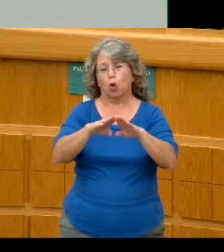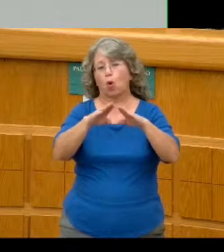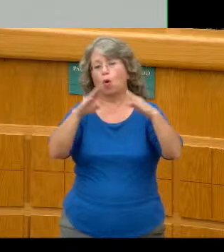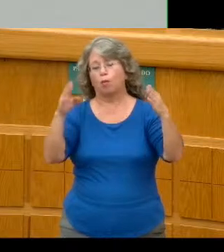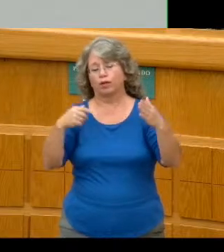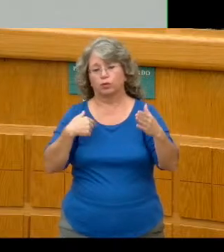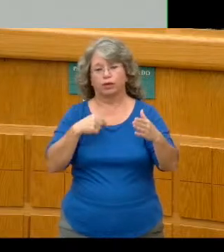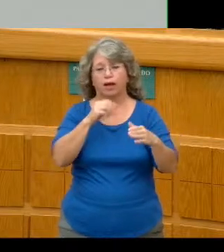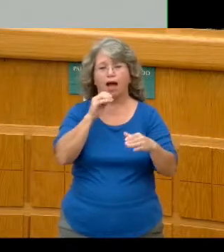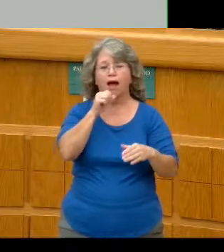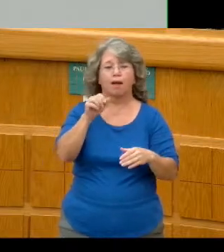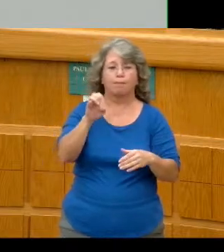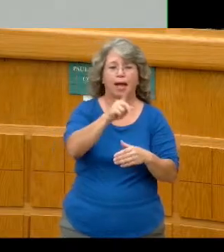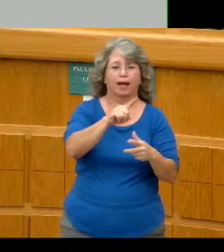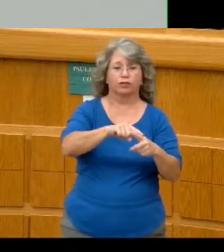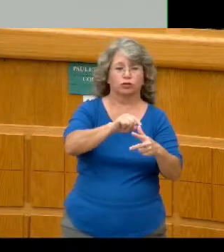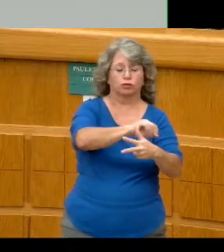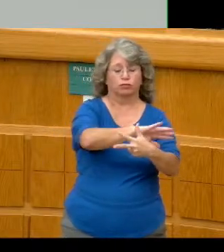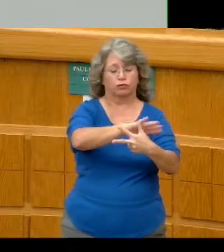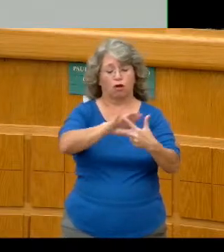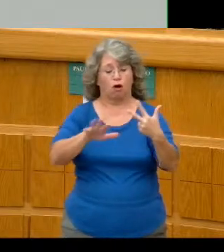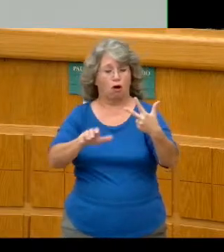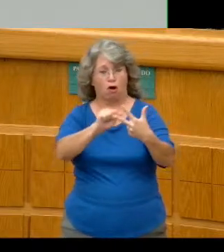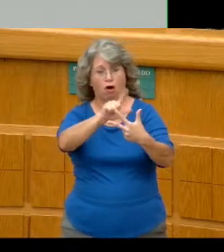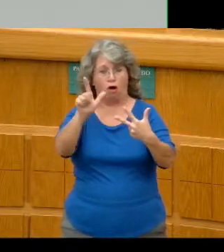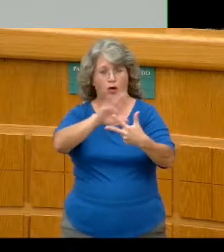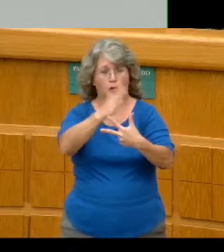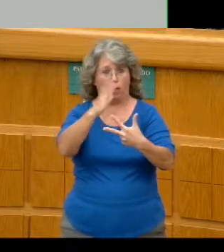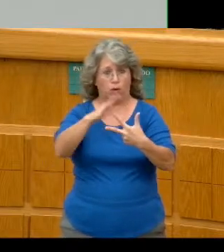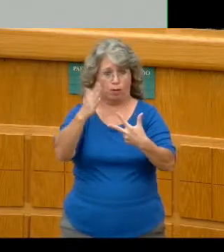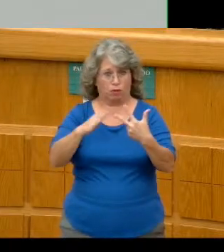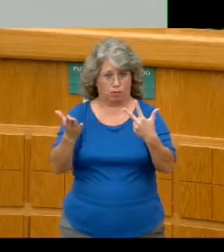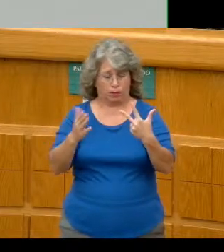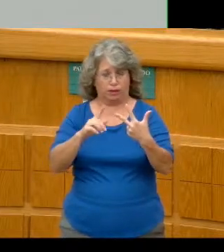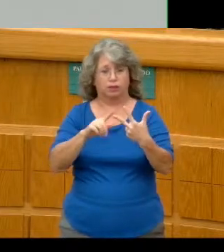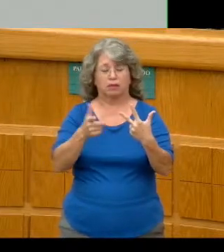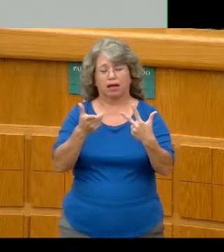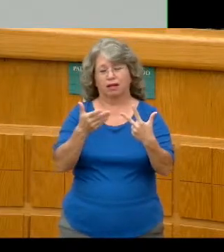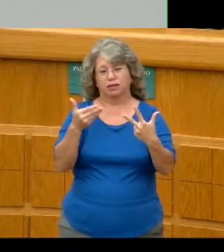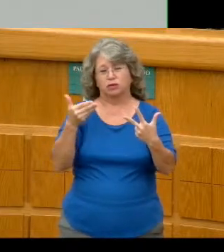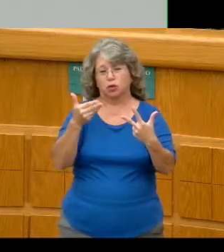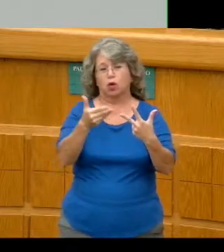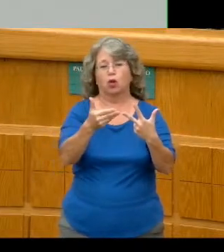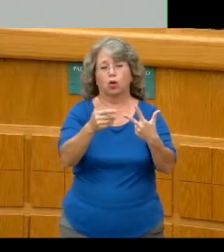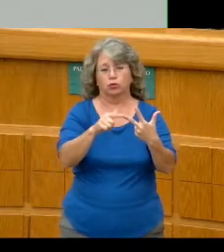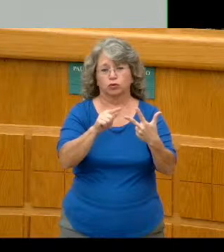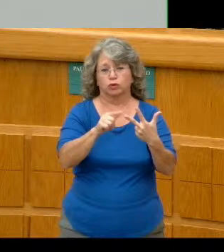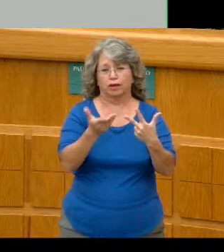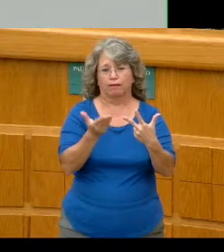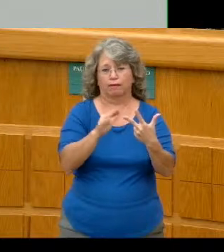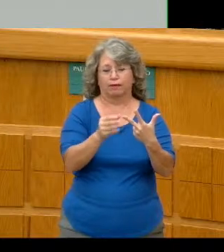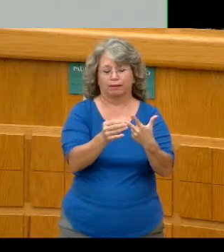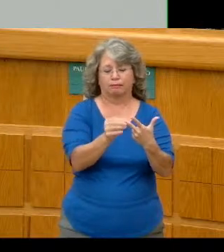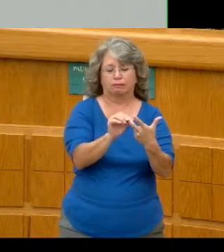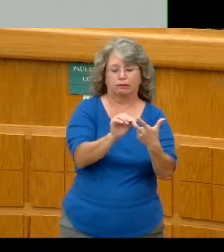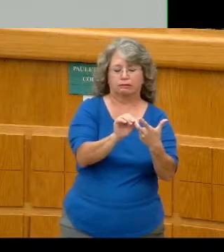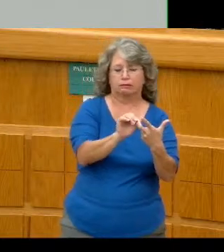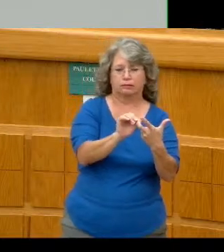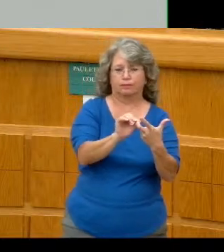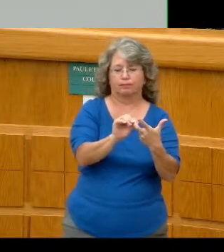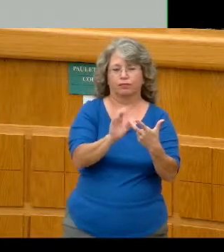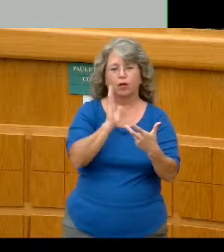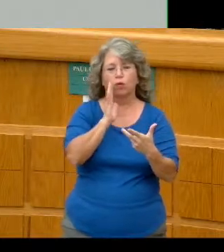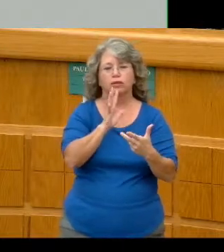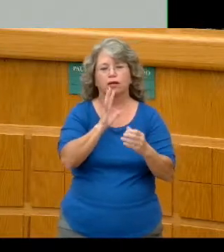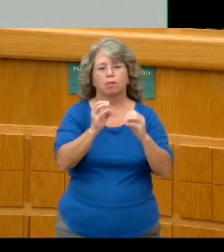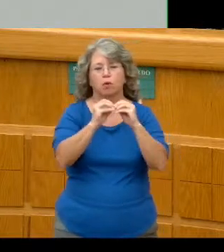3 level open, but we're getting there with the new rules that are in place. We'll talk more about that rule later